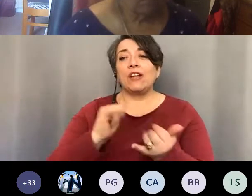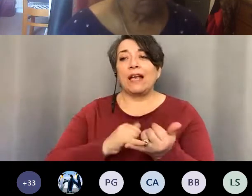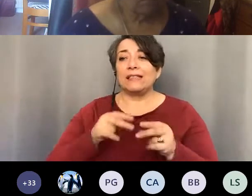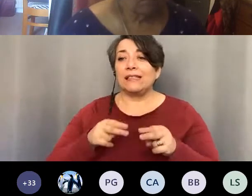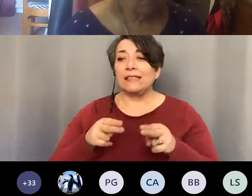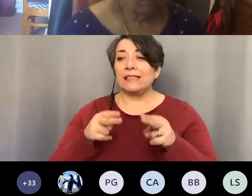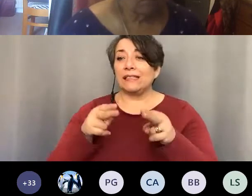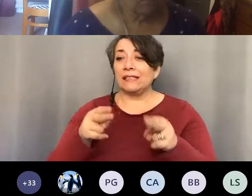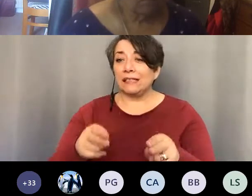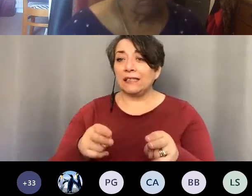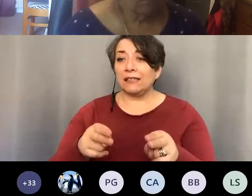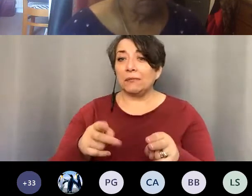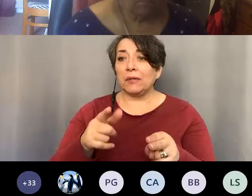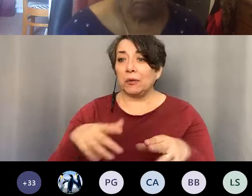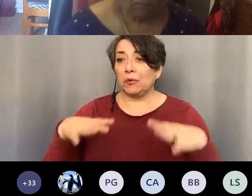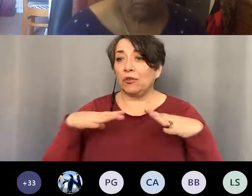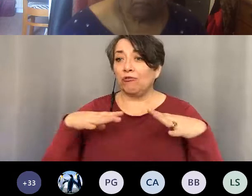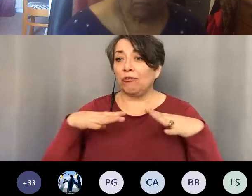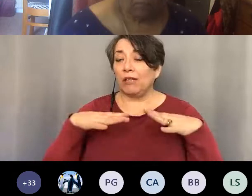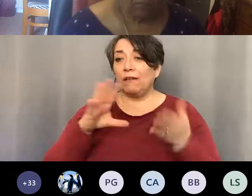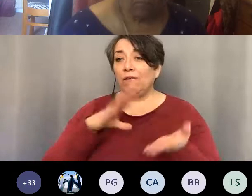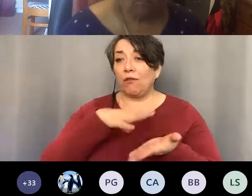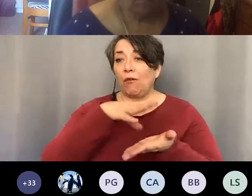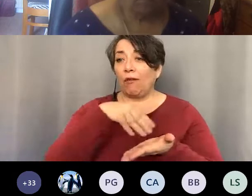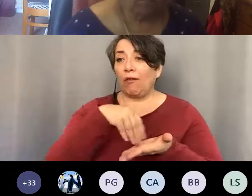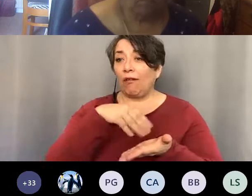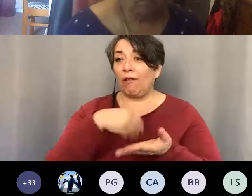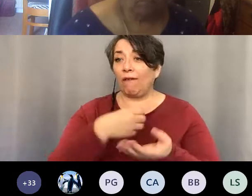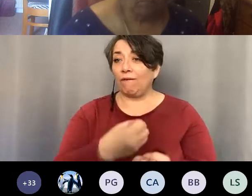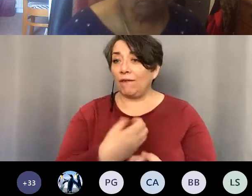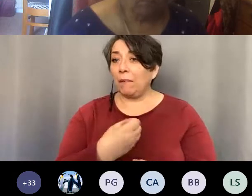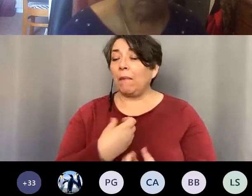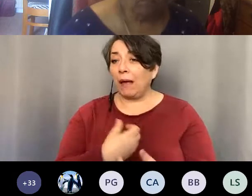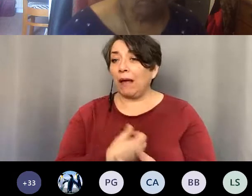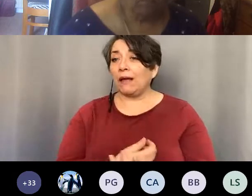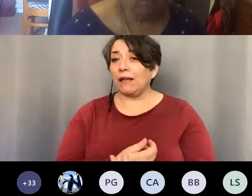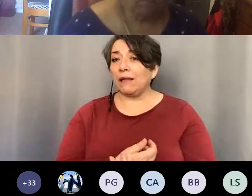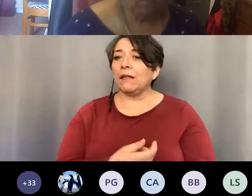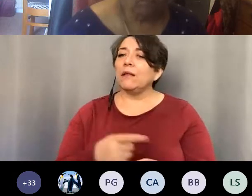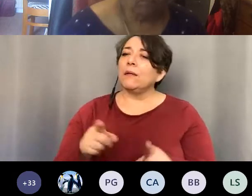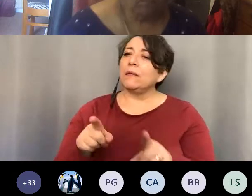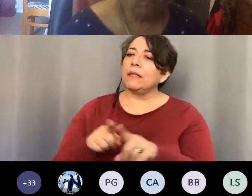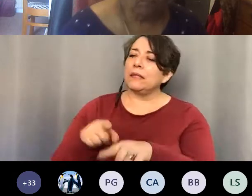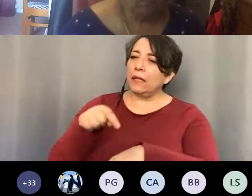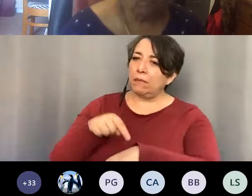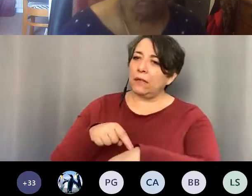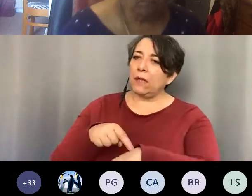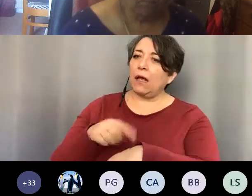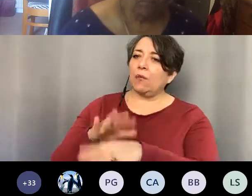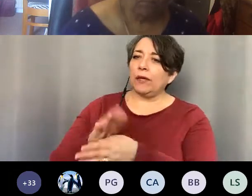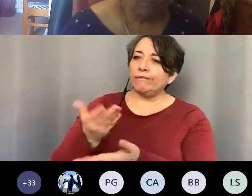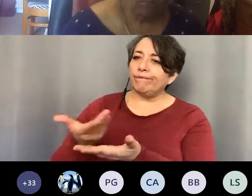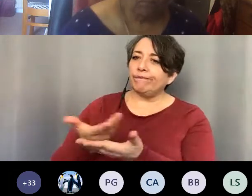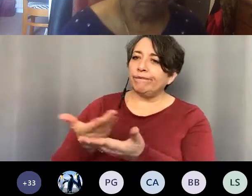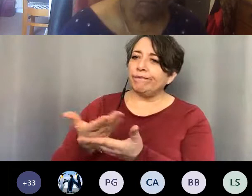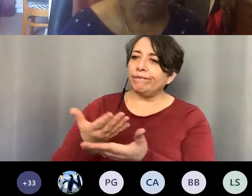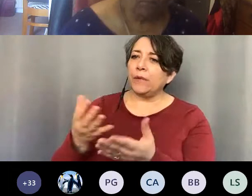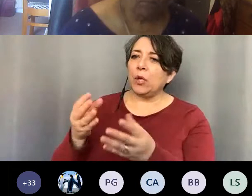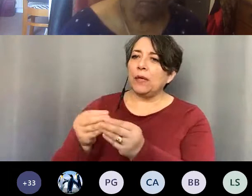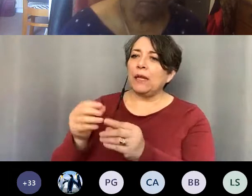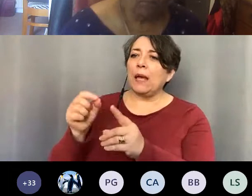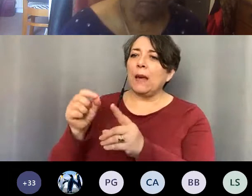collecting feedback. So that's why it was so easy to access. But we are having regular conversations with the patient experience team on how we can kind of work